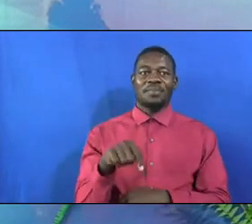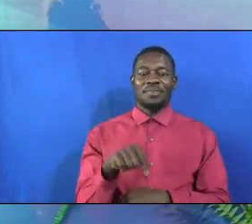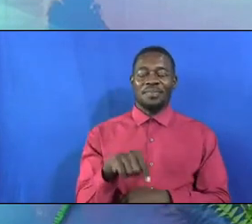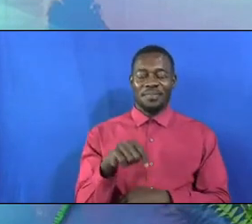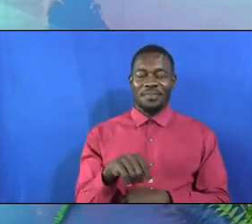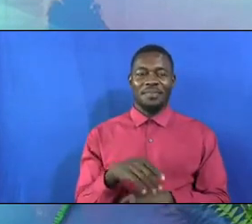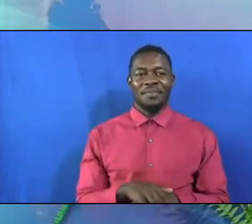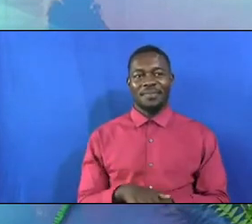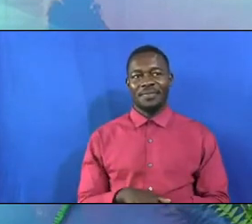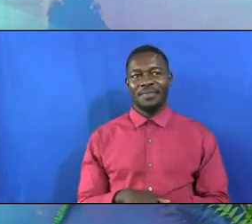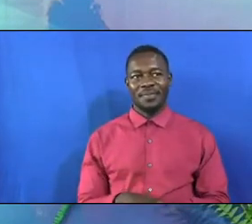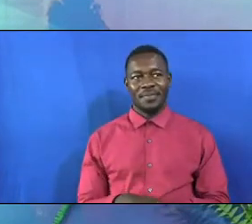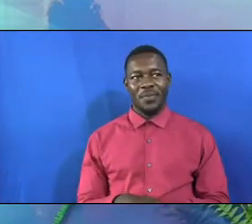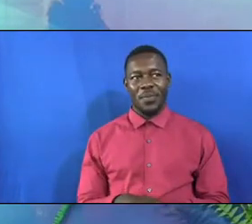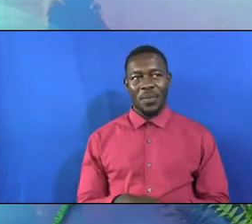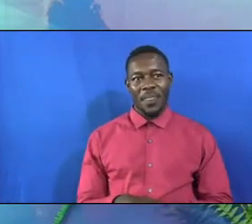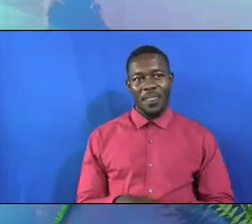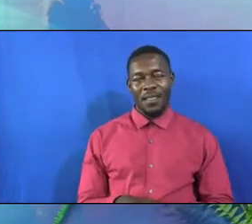to that.